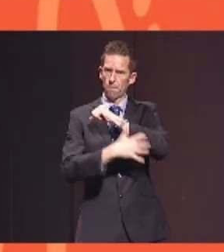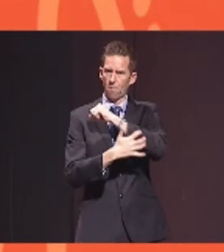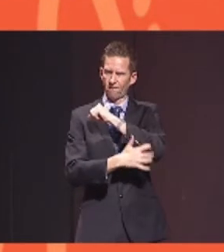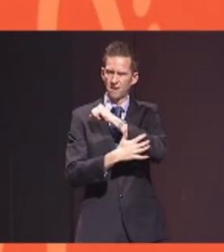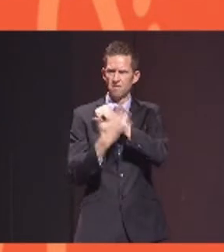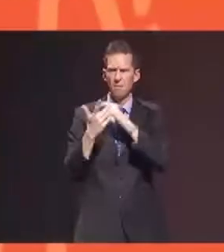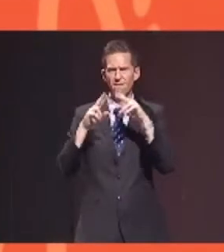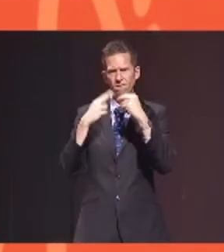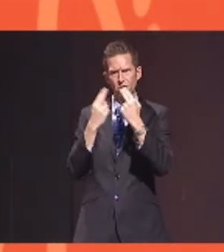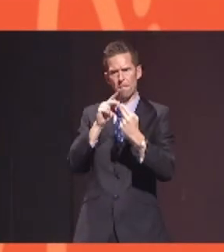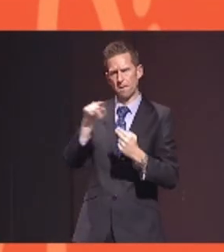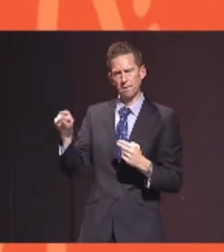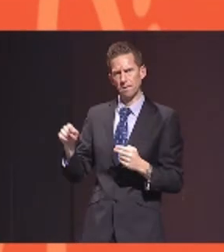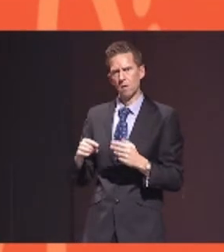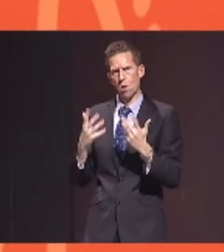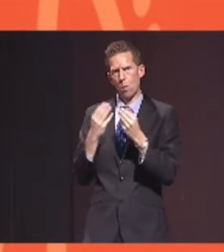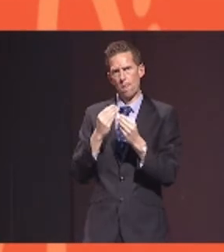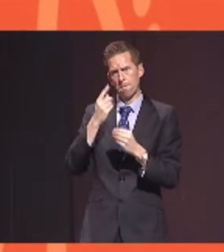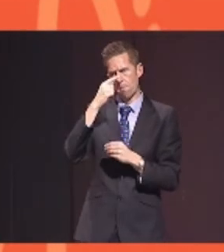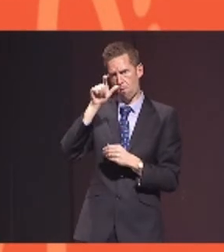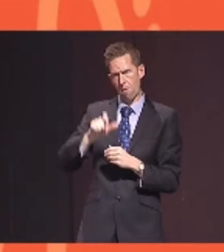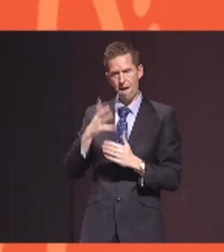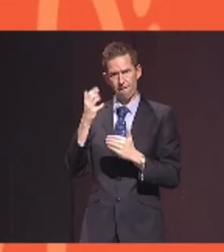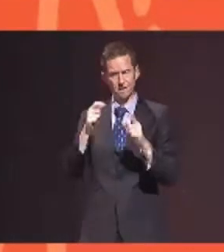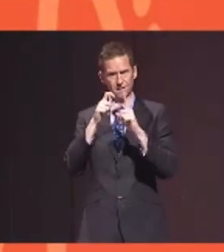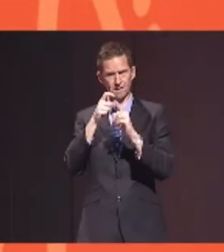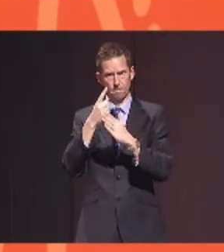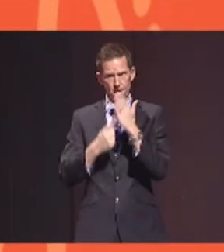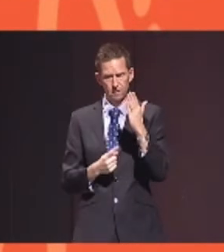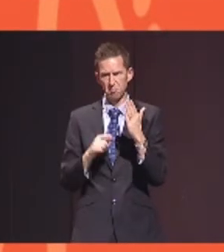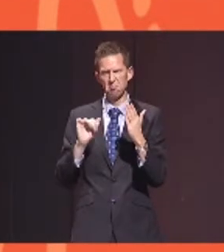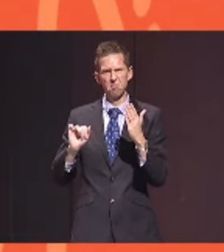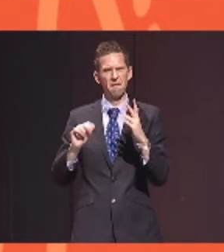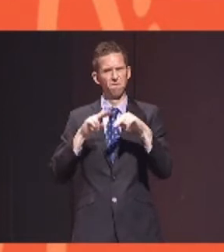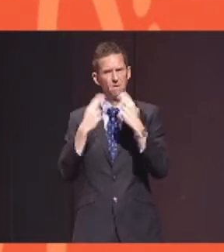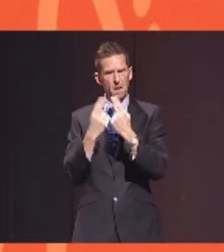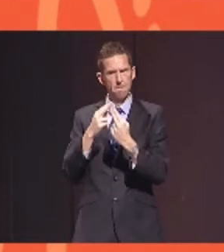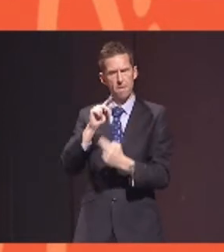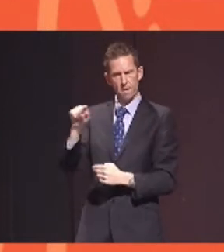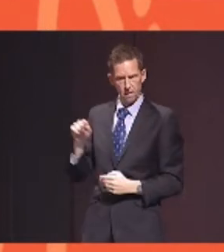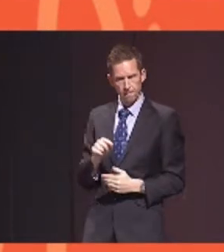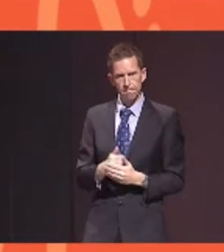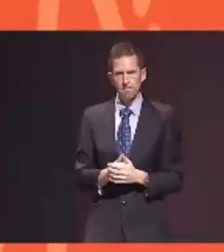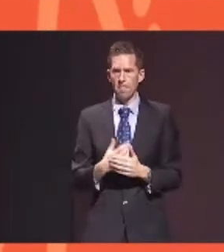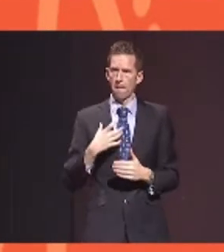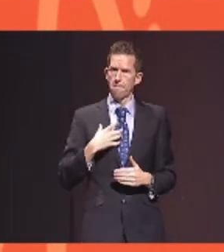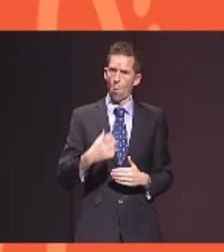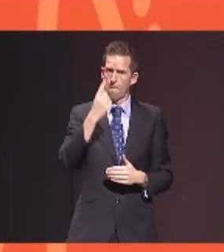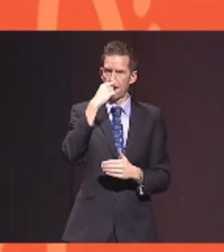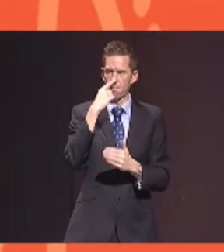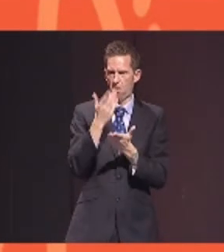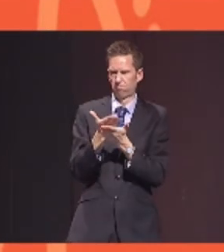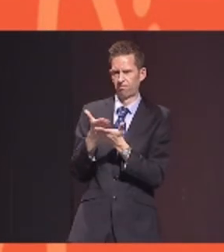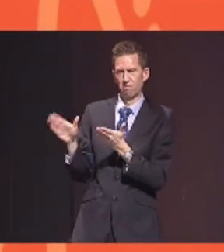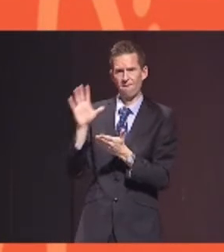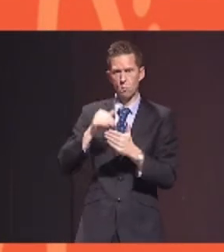with disability, families with persons with disabilities as family members, you have more people excluded